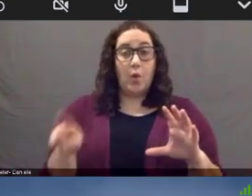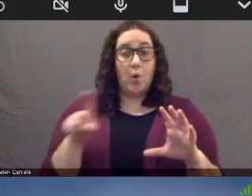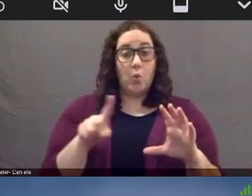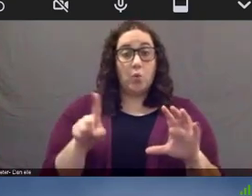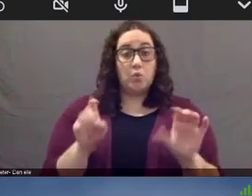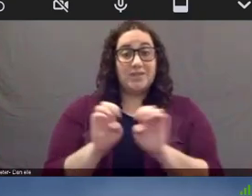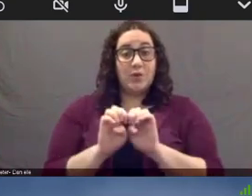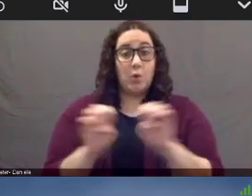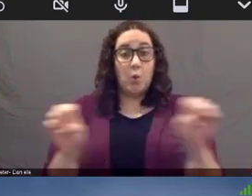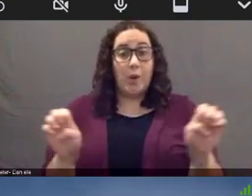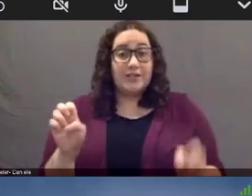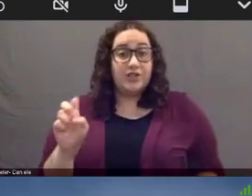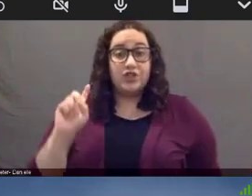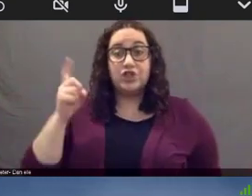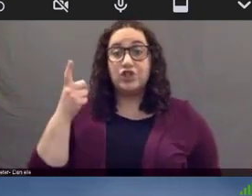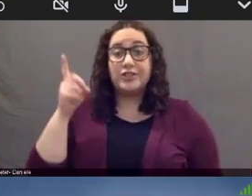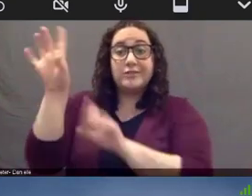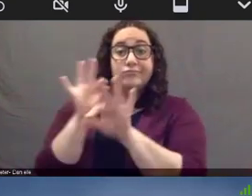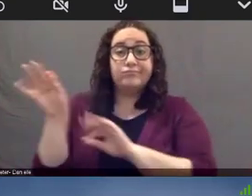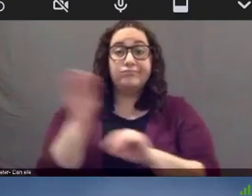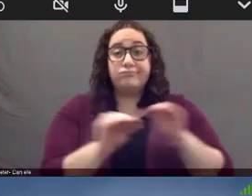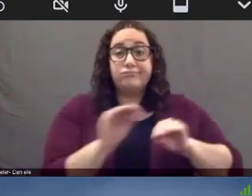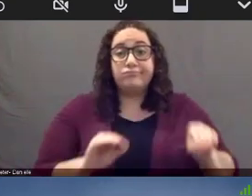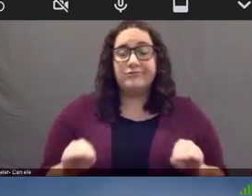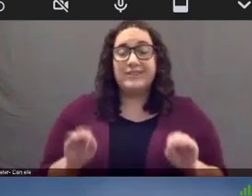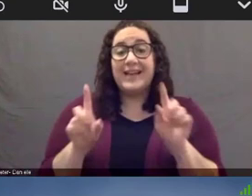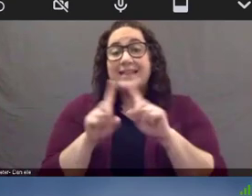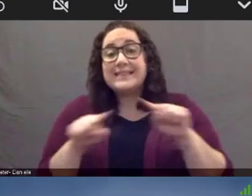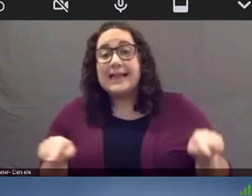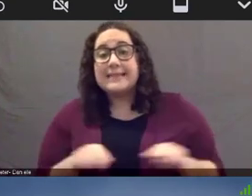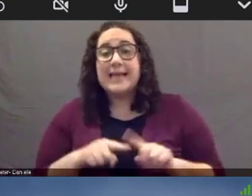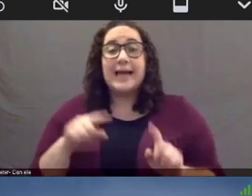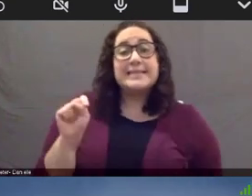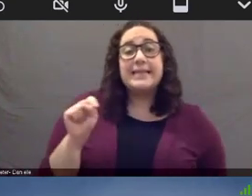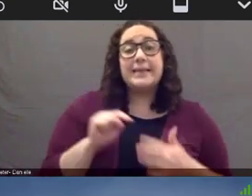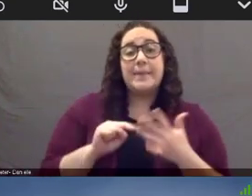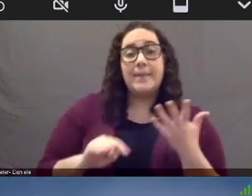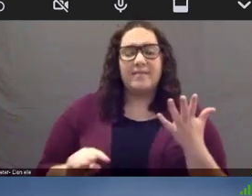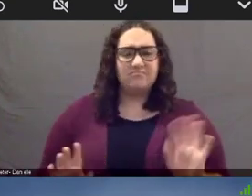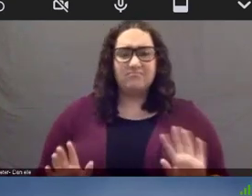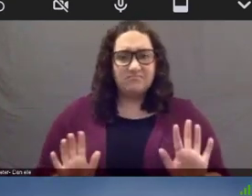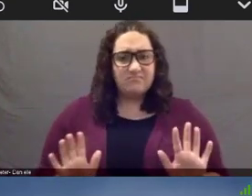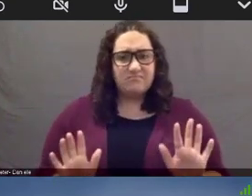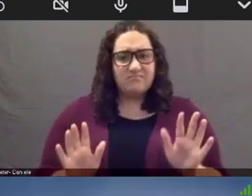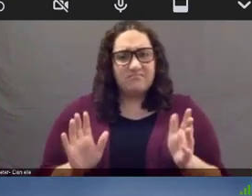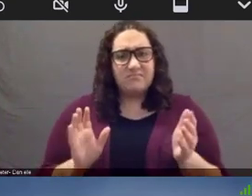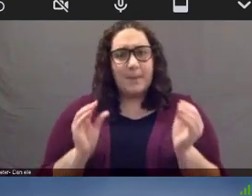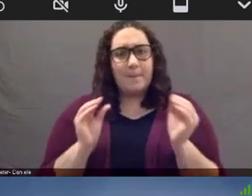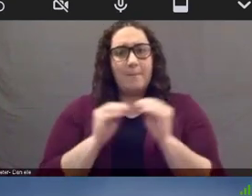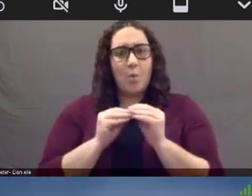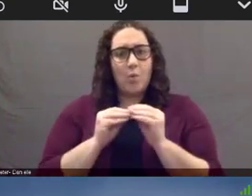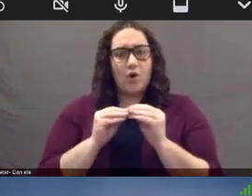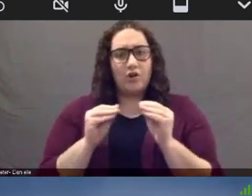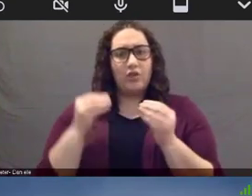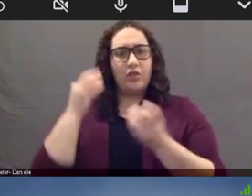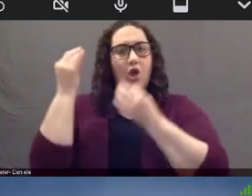T. We have to think about whether or not the equation is true. So I would encourage you, anytime you write down